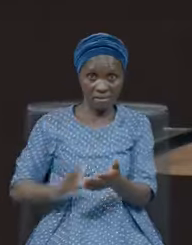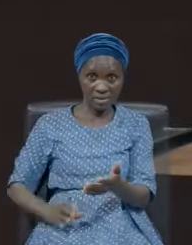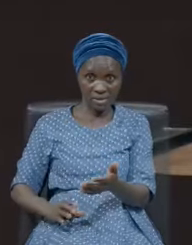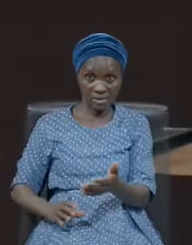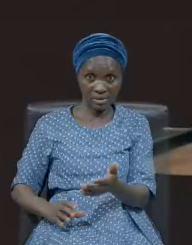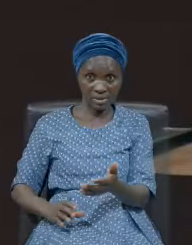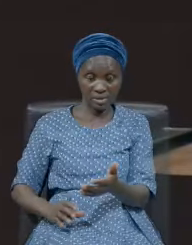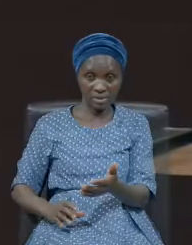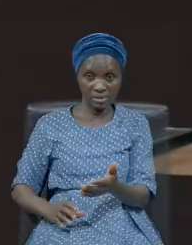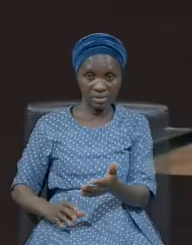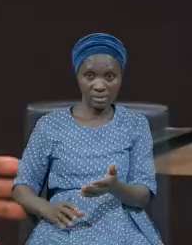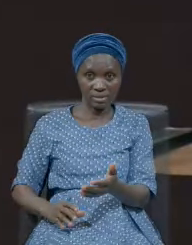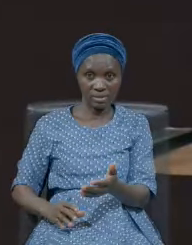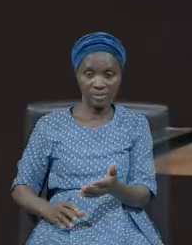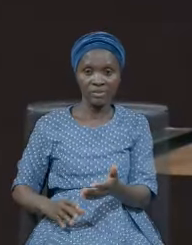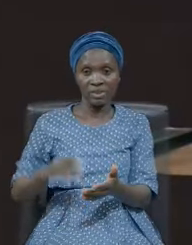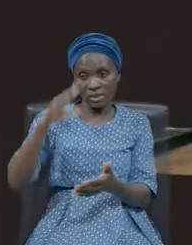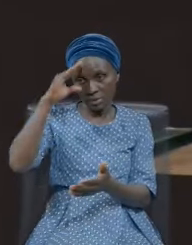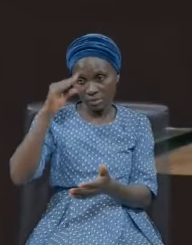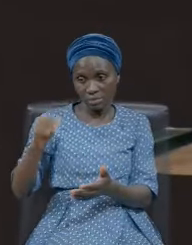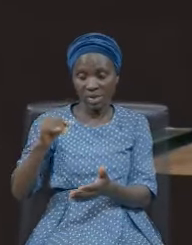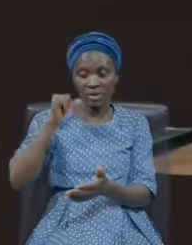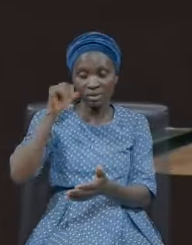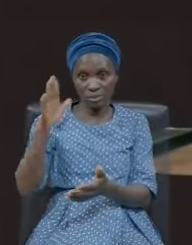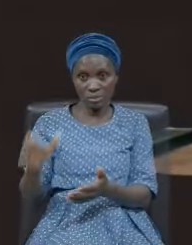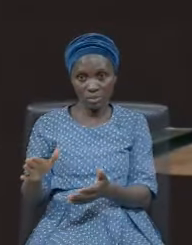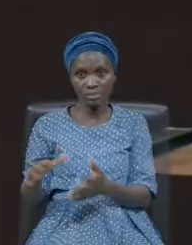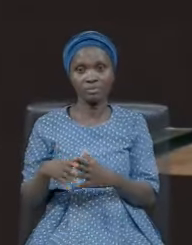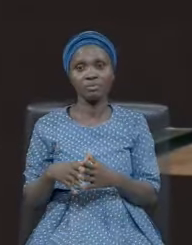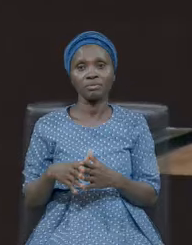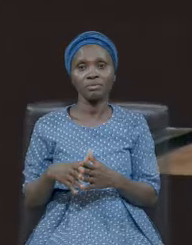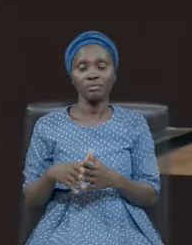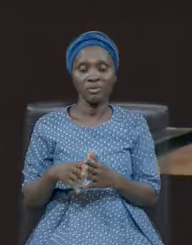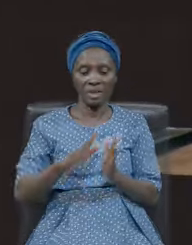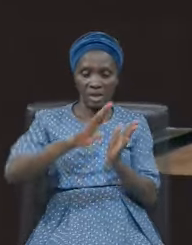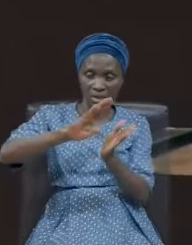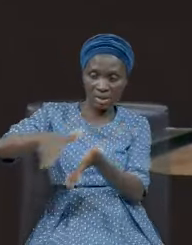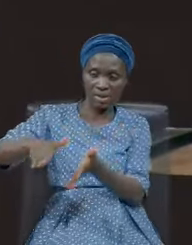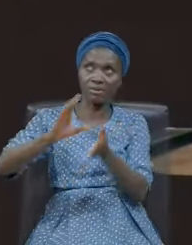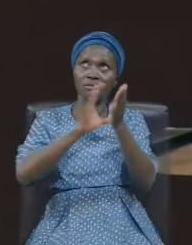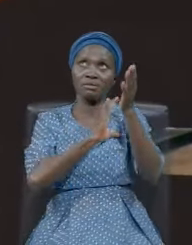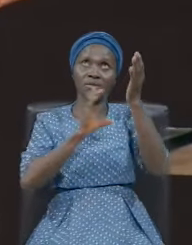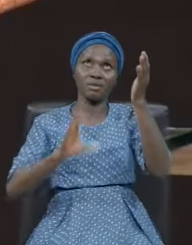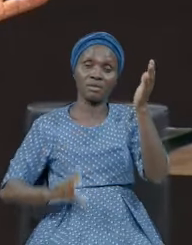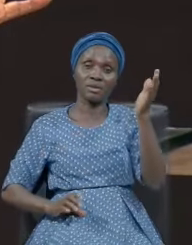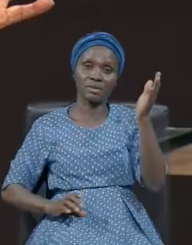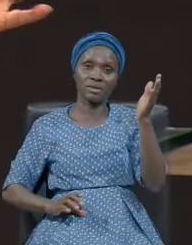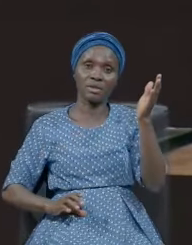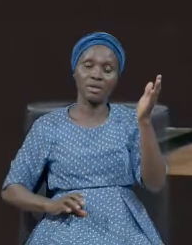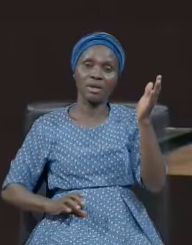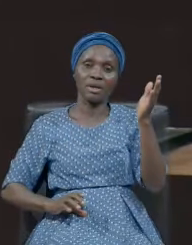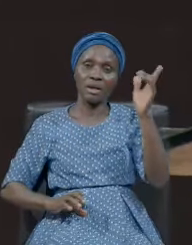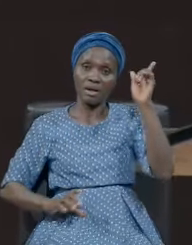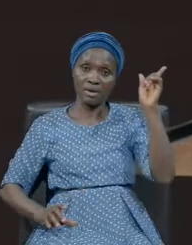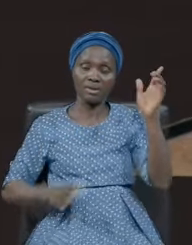a bride of Christ, a woman, leaves Christ and befriends the world